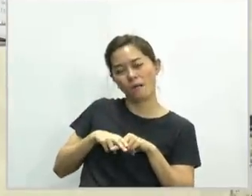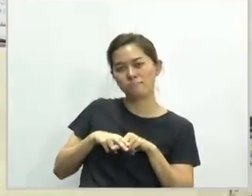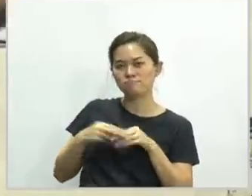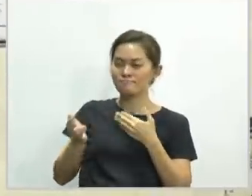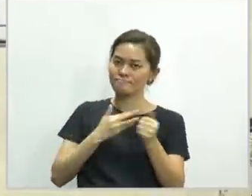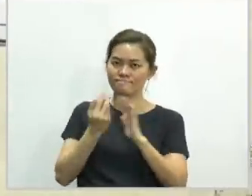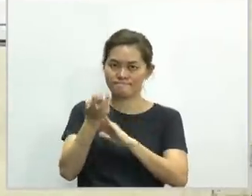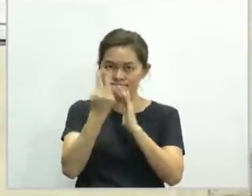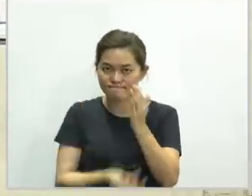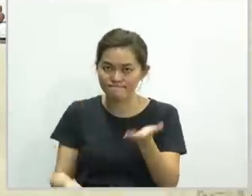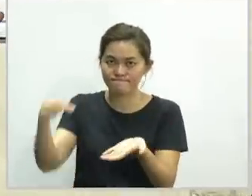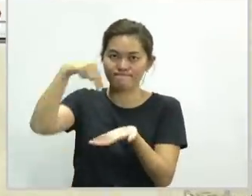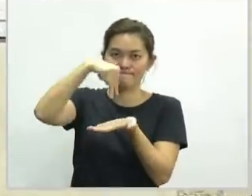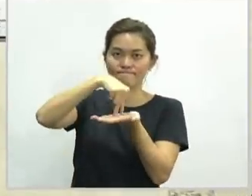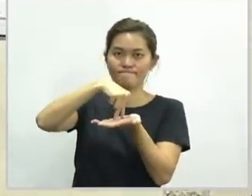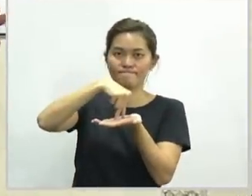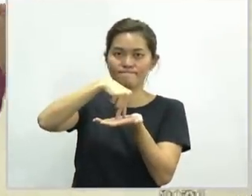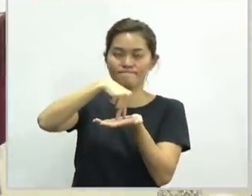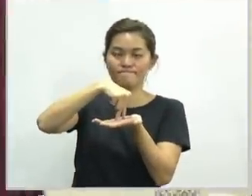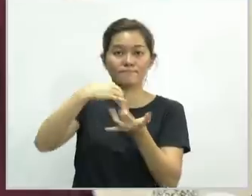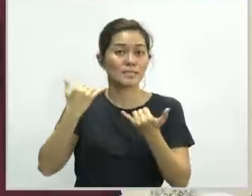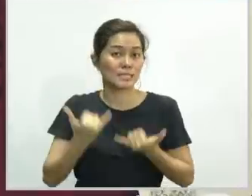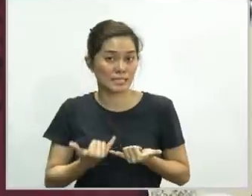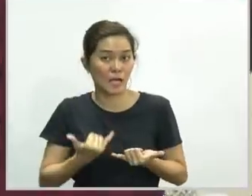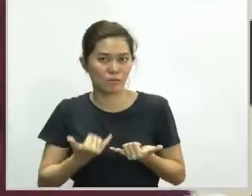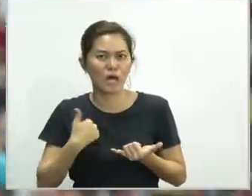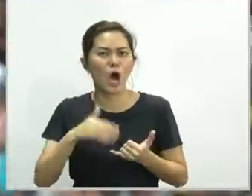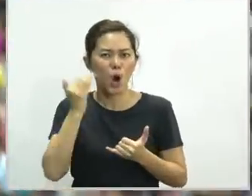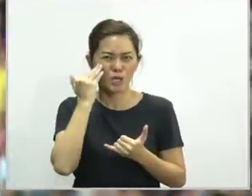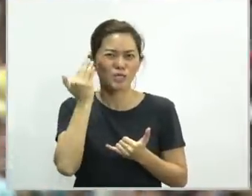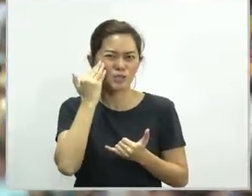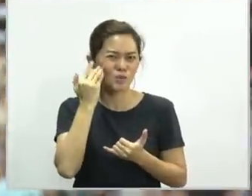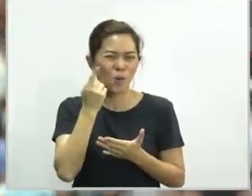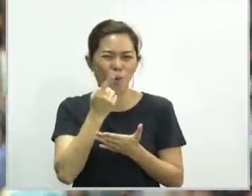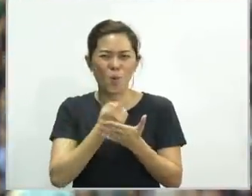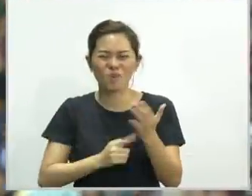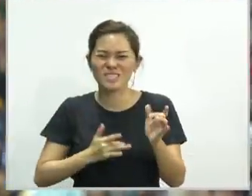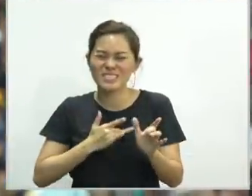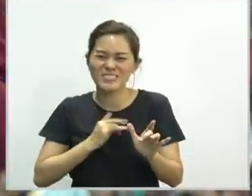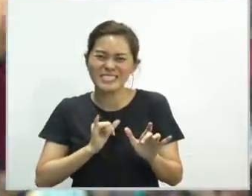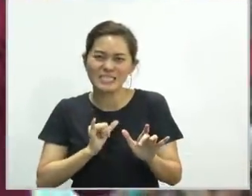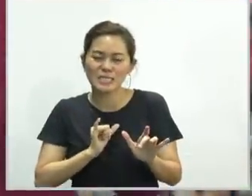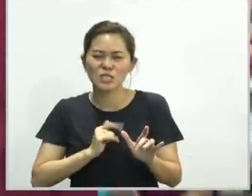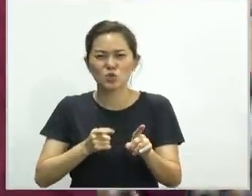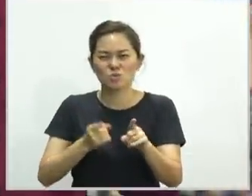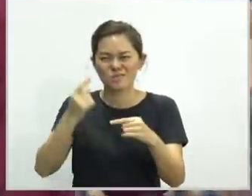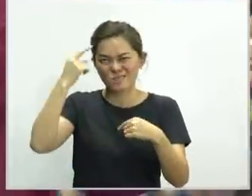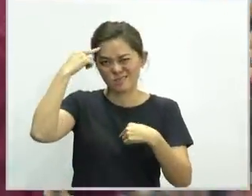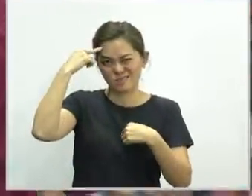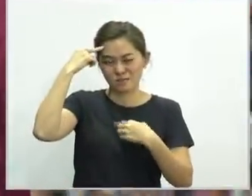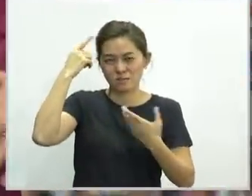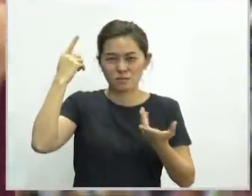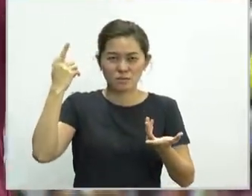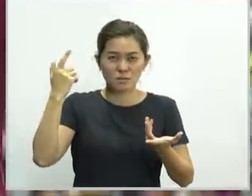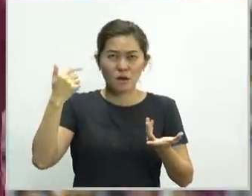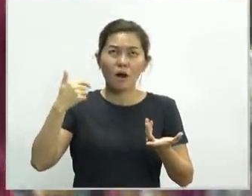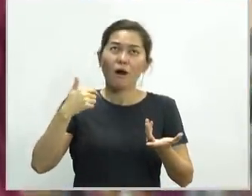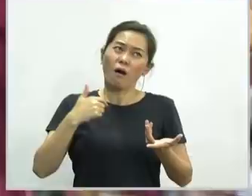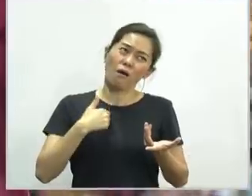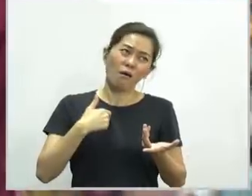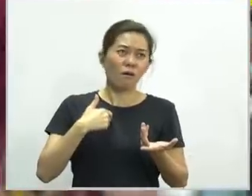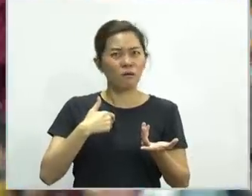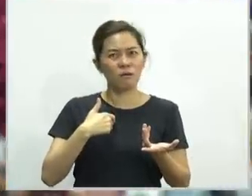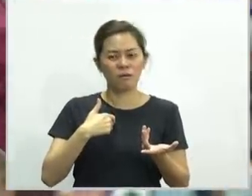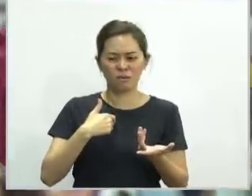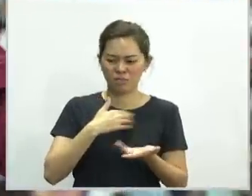stand up. Now, I know what this is like. You're wondering, I'm in the middle